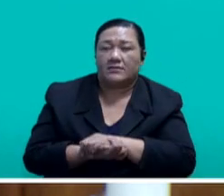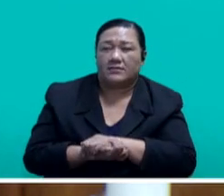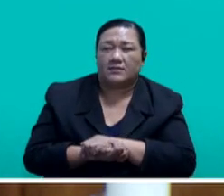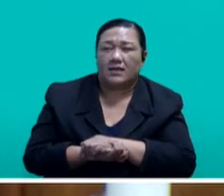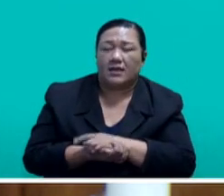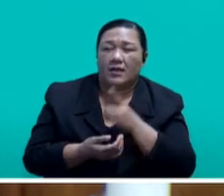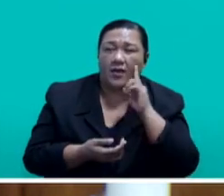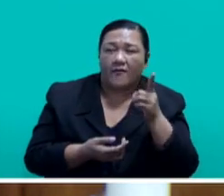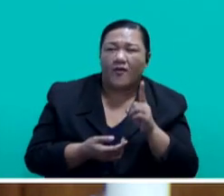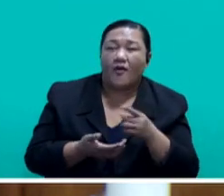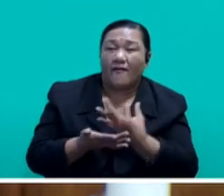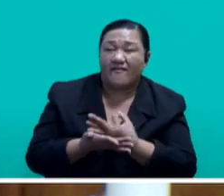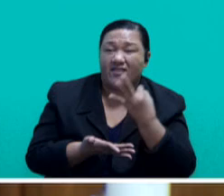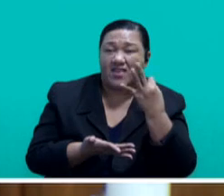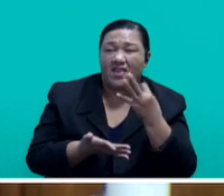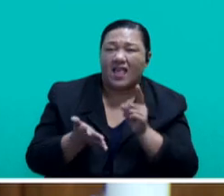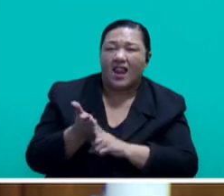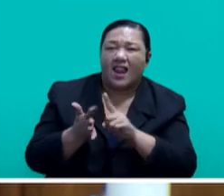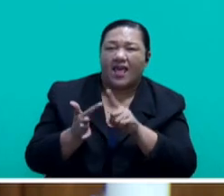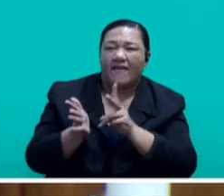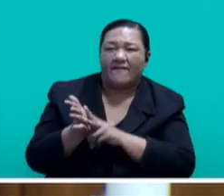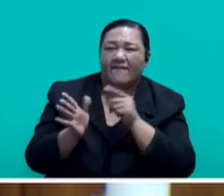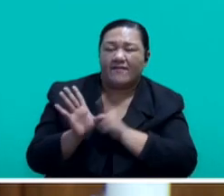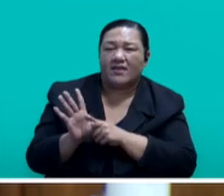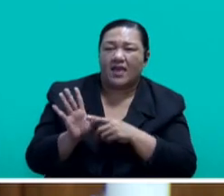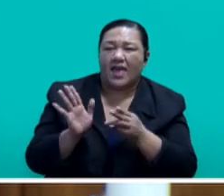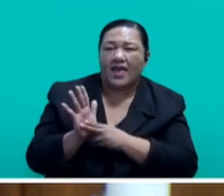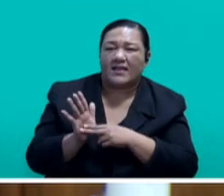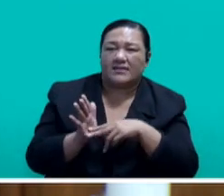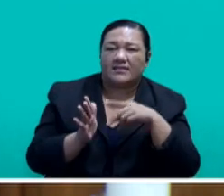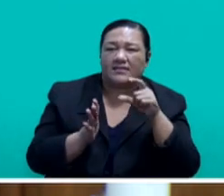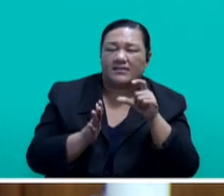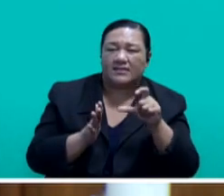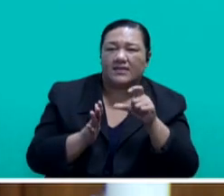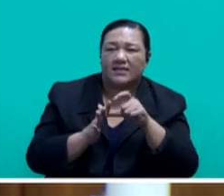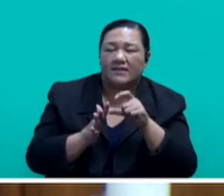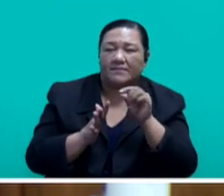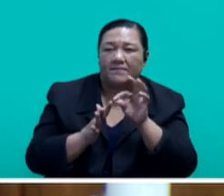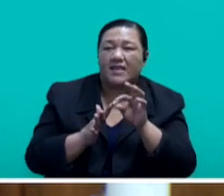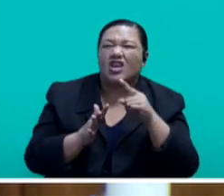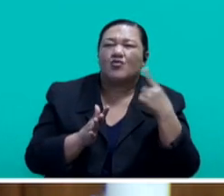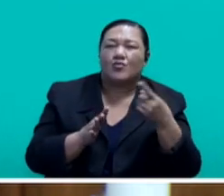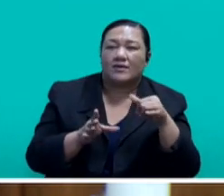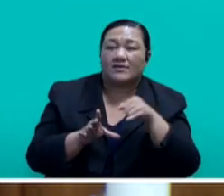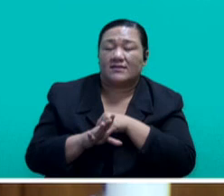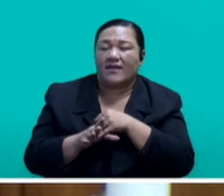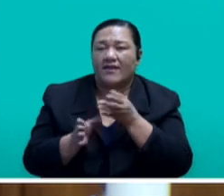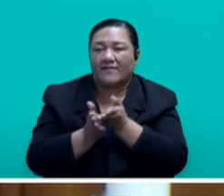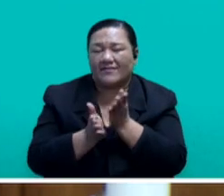levy for NTPC, or the levy for workers in-service training. The in-service training